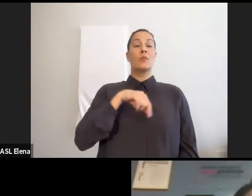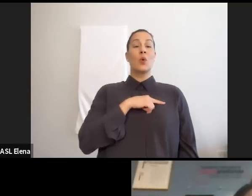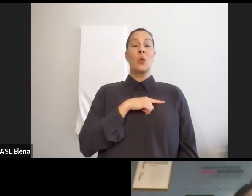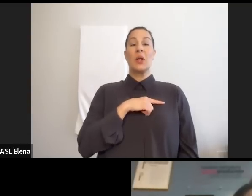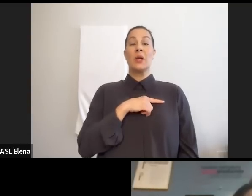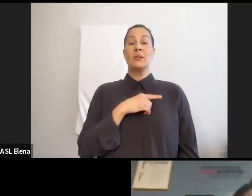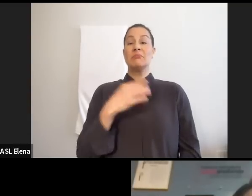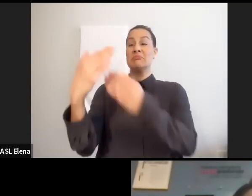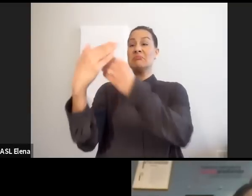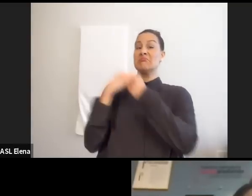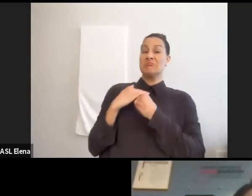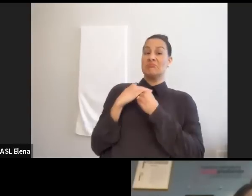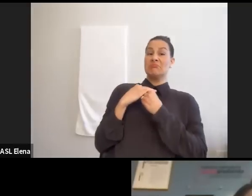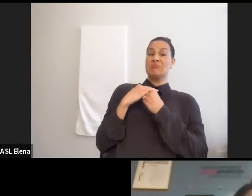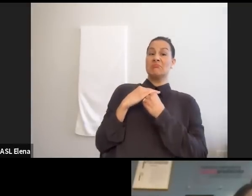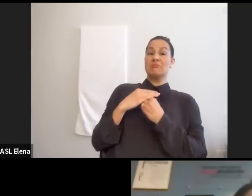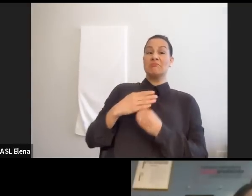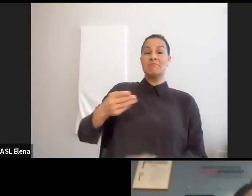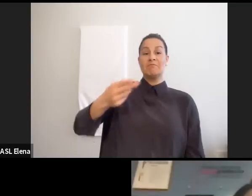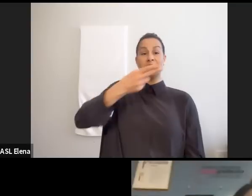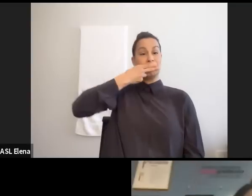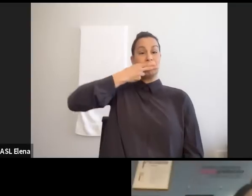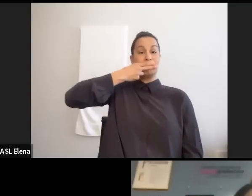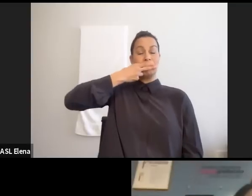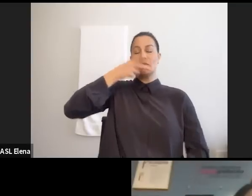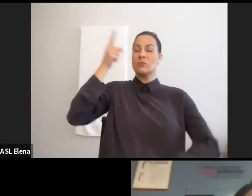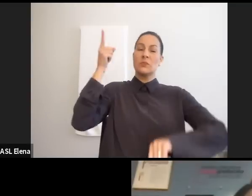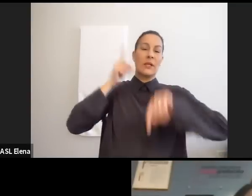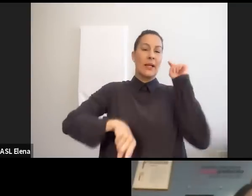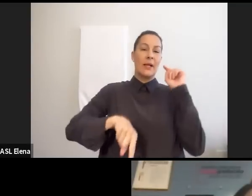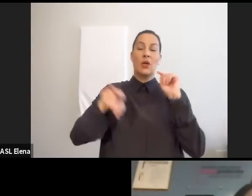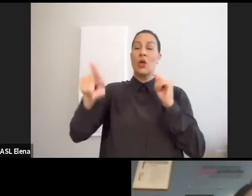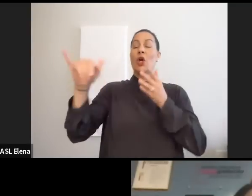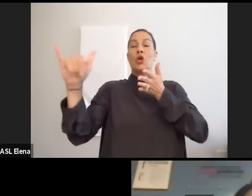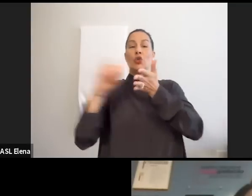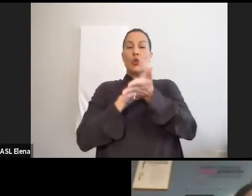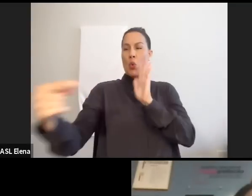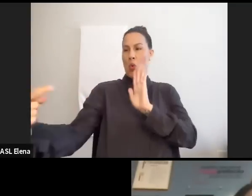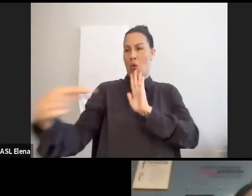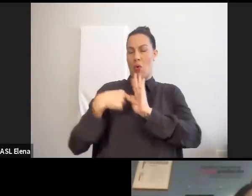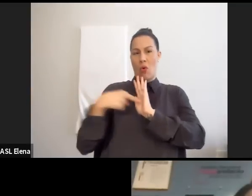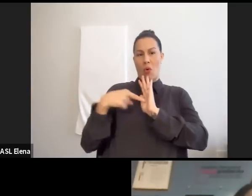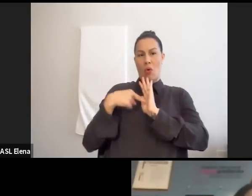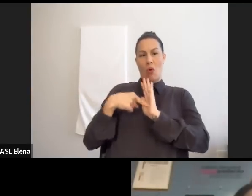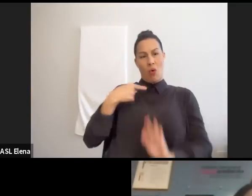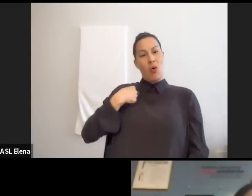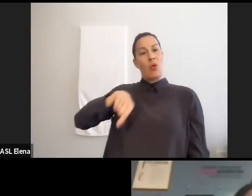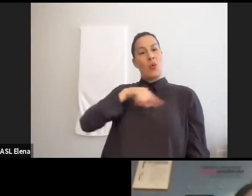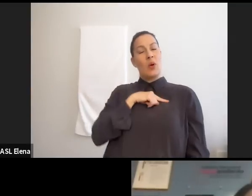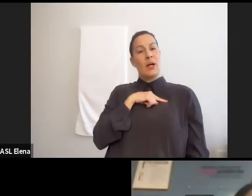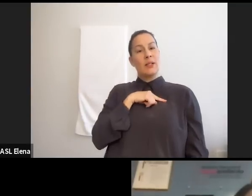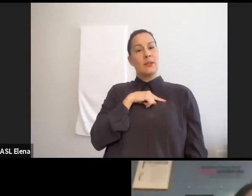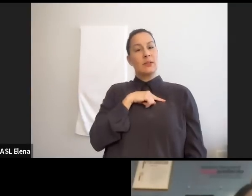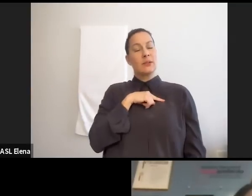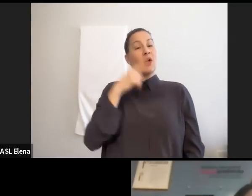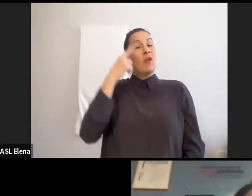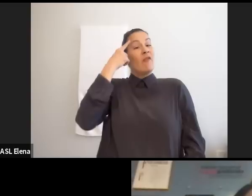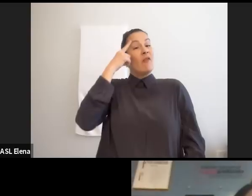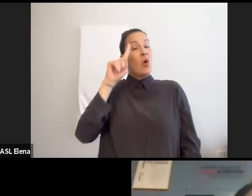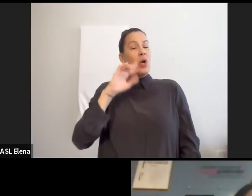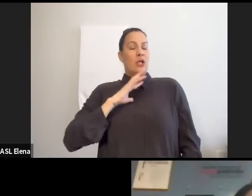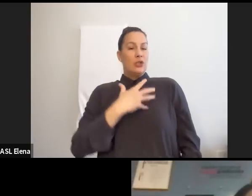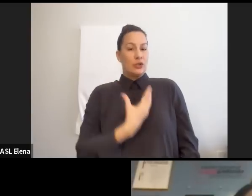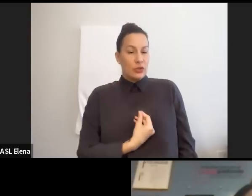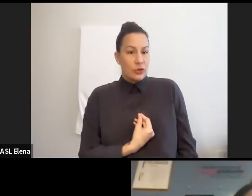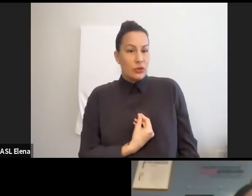that is because New York owes us. It is indebted to us. It is indebted to the transgender population. It is indebted to